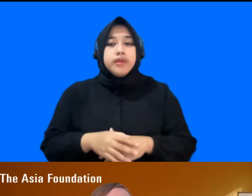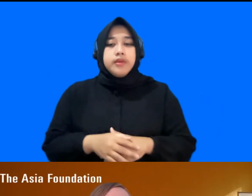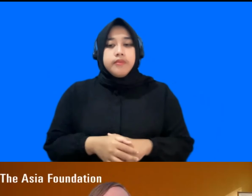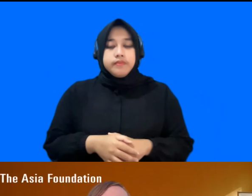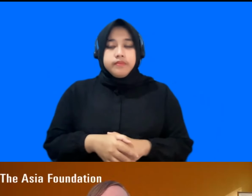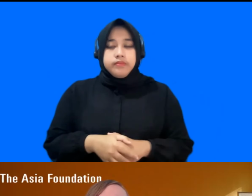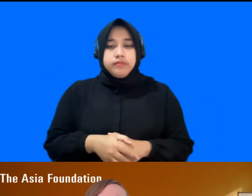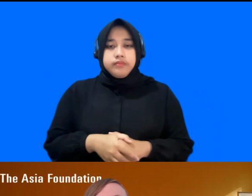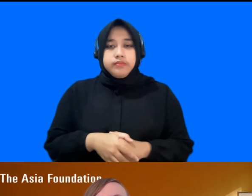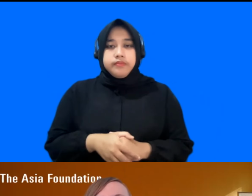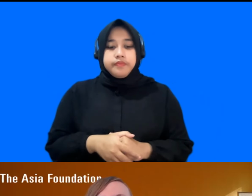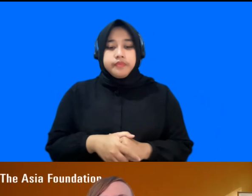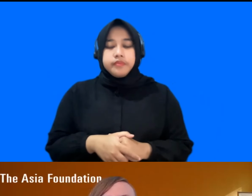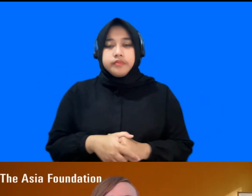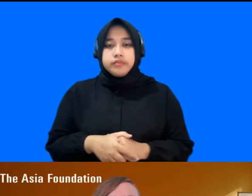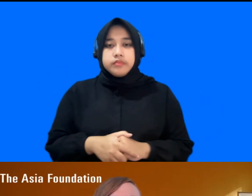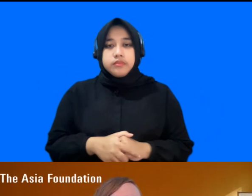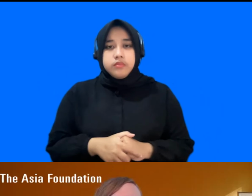love to address.